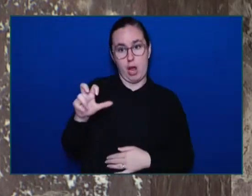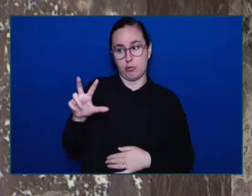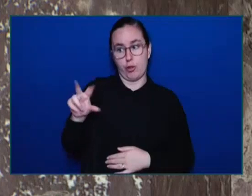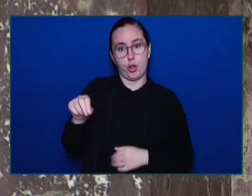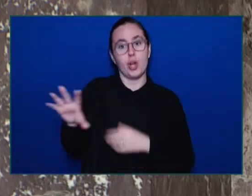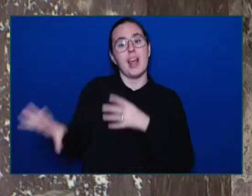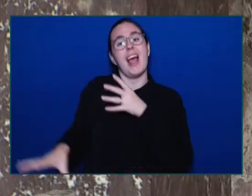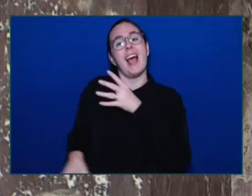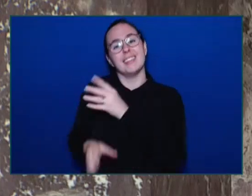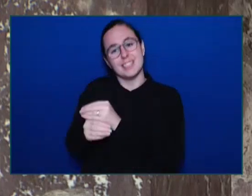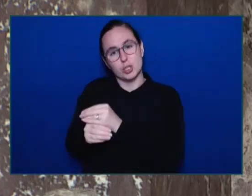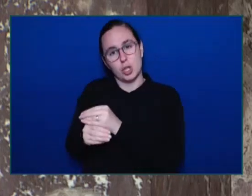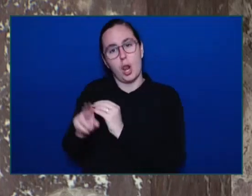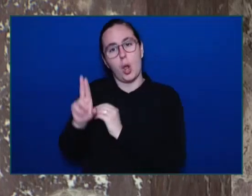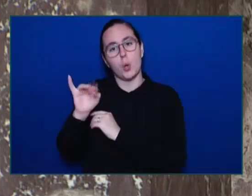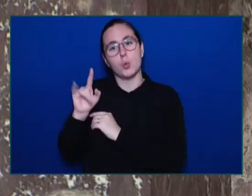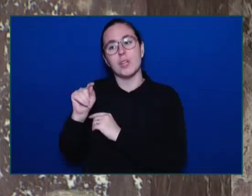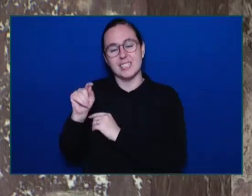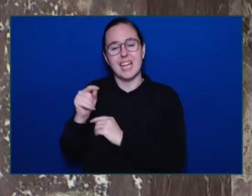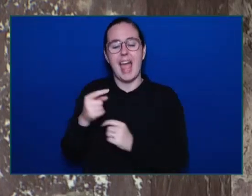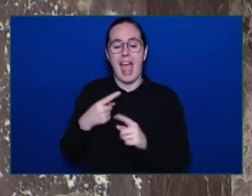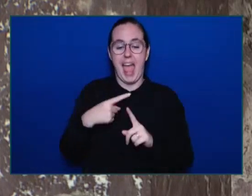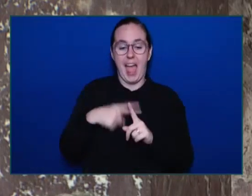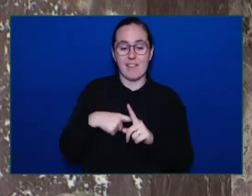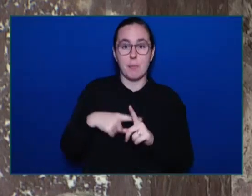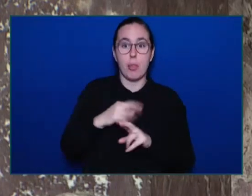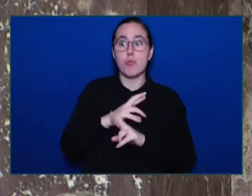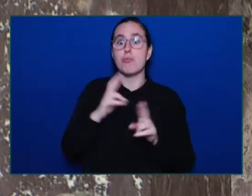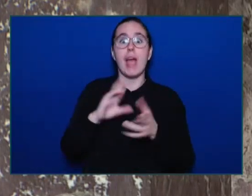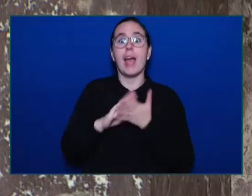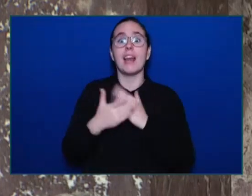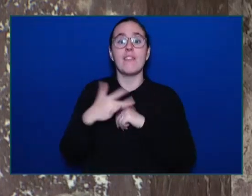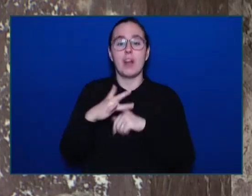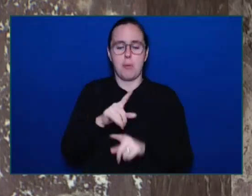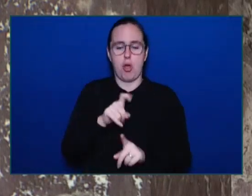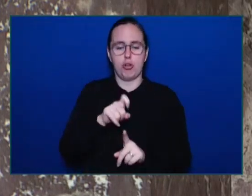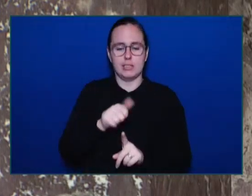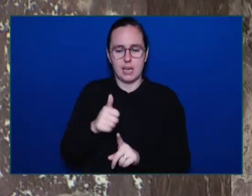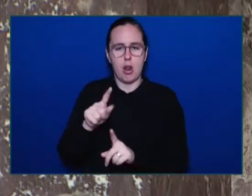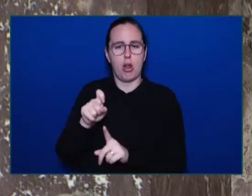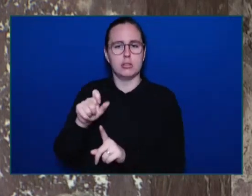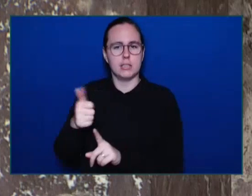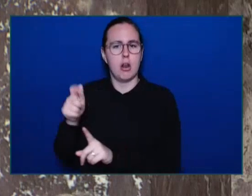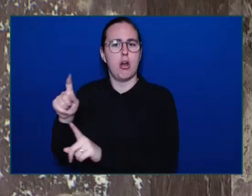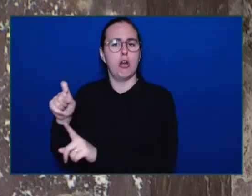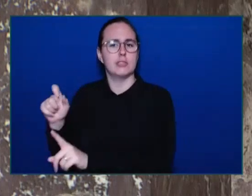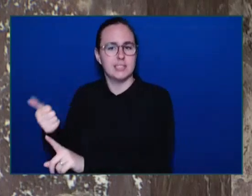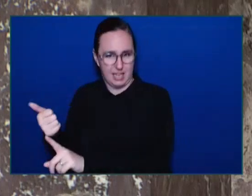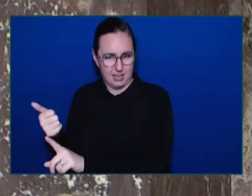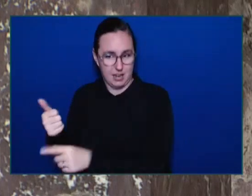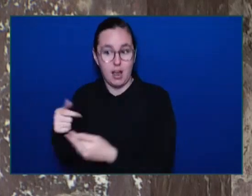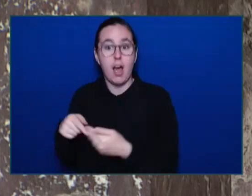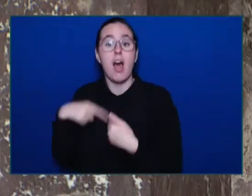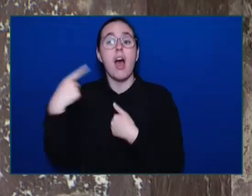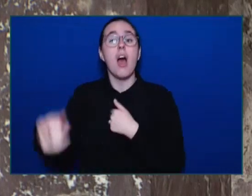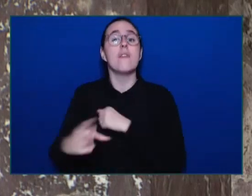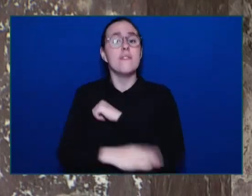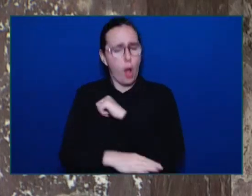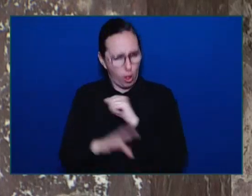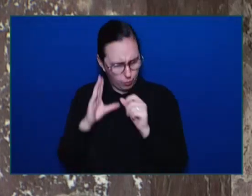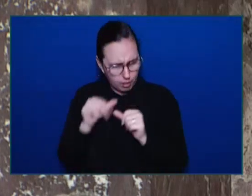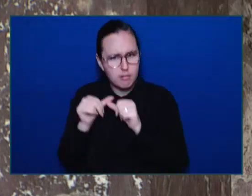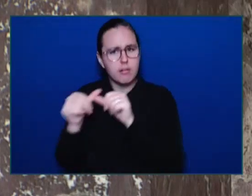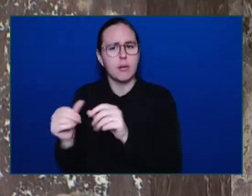month. We have additional units coming this fall, and the city has been moving on some of the projects that we've already